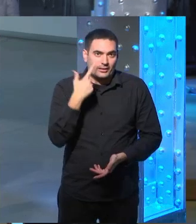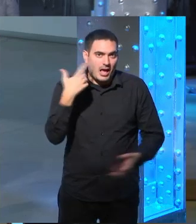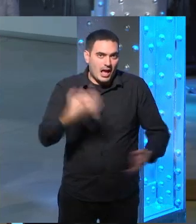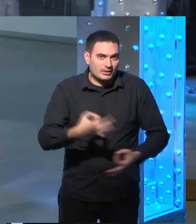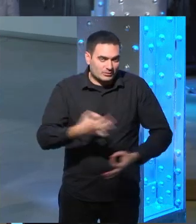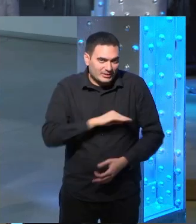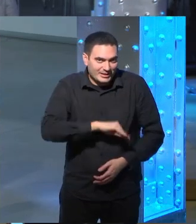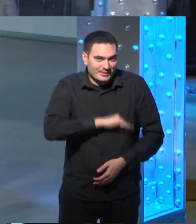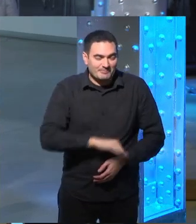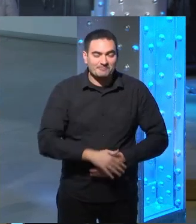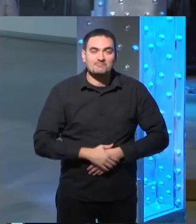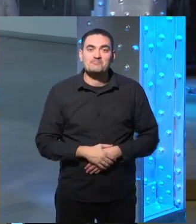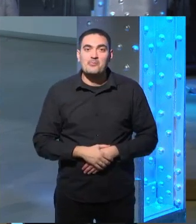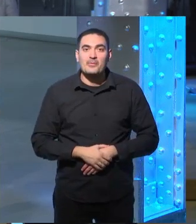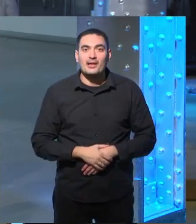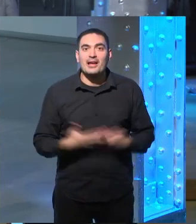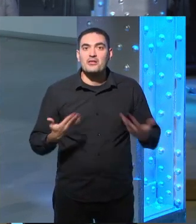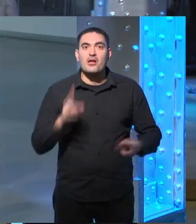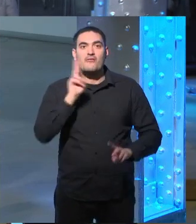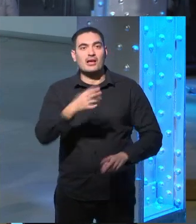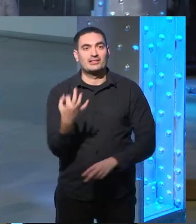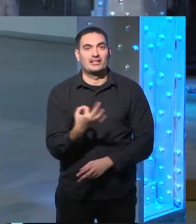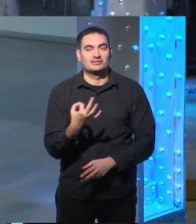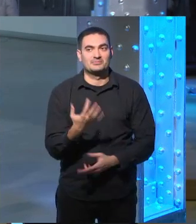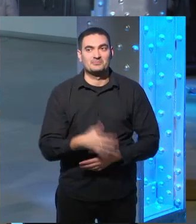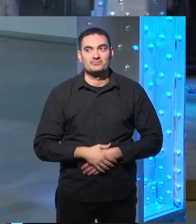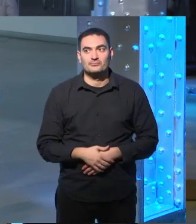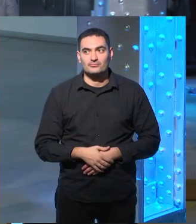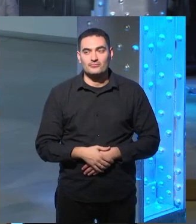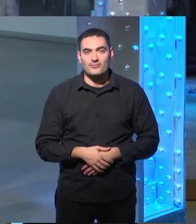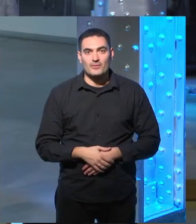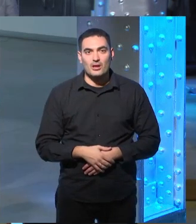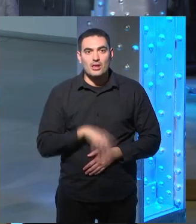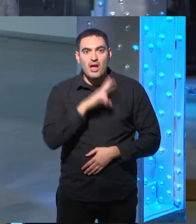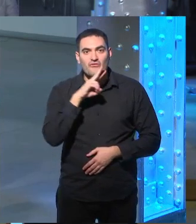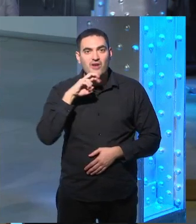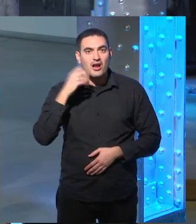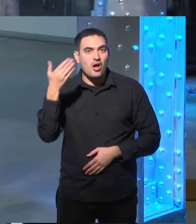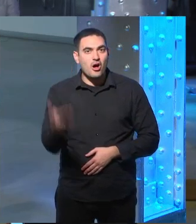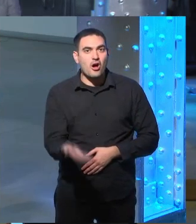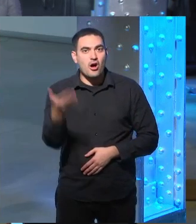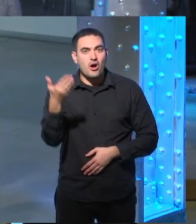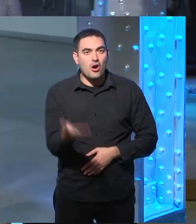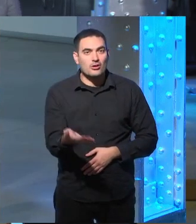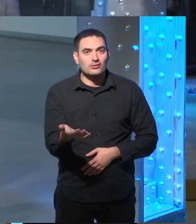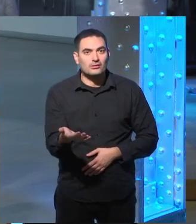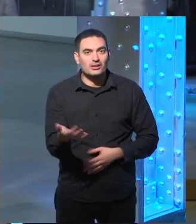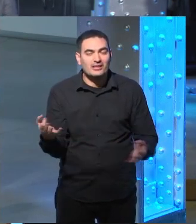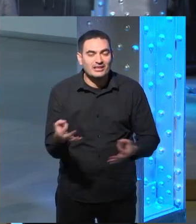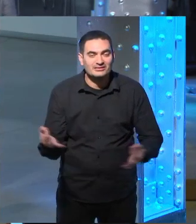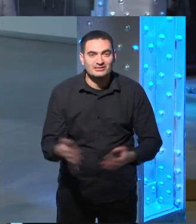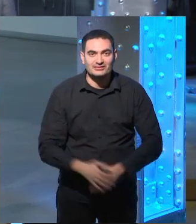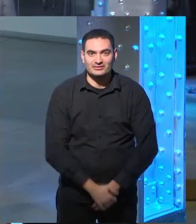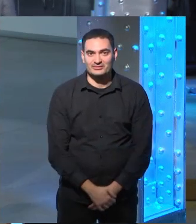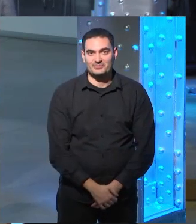too daring of me. But what are we seeing right now in the world? What has value in